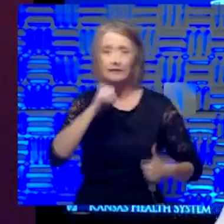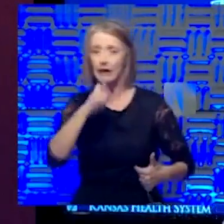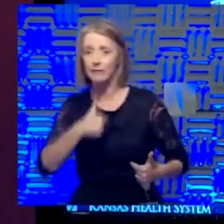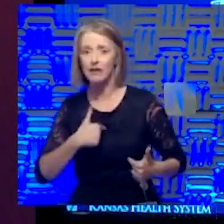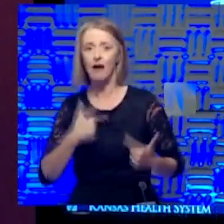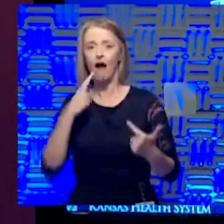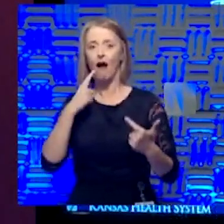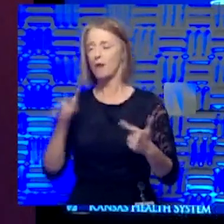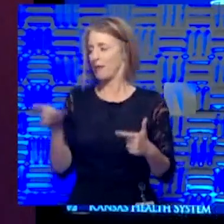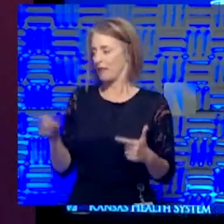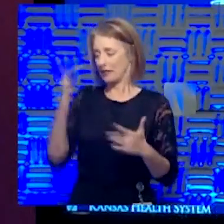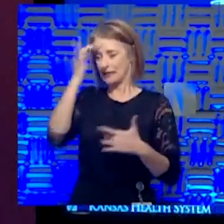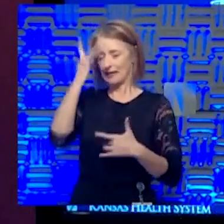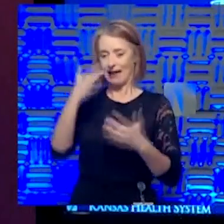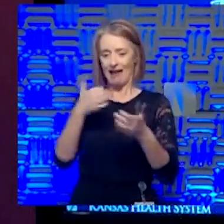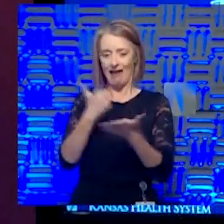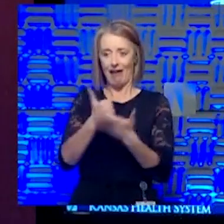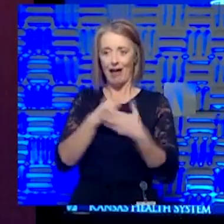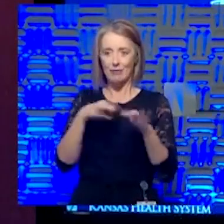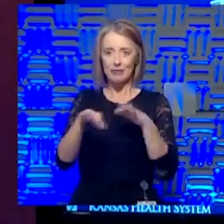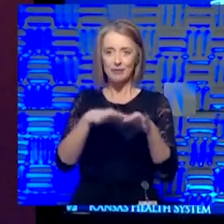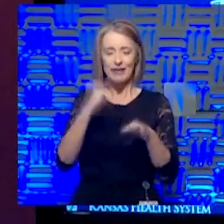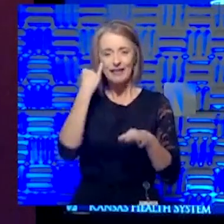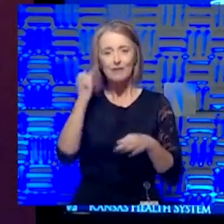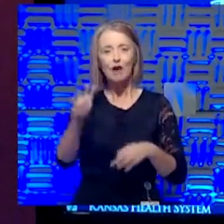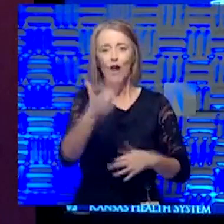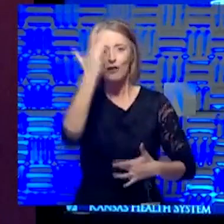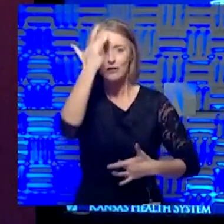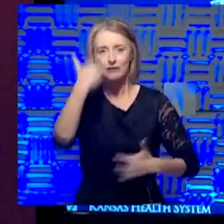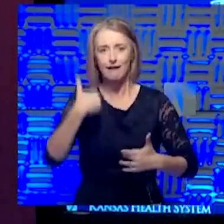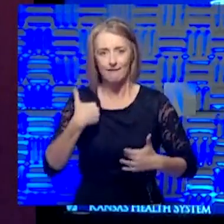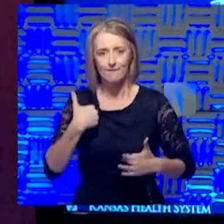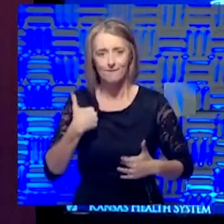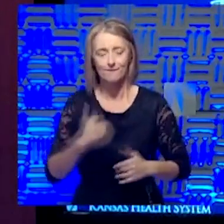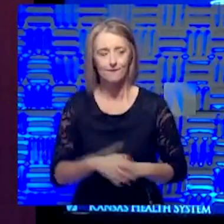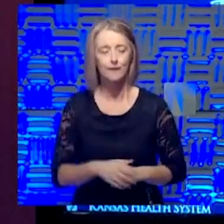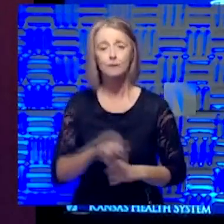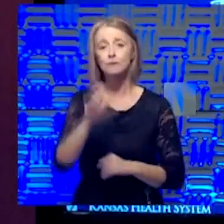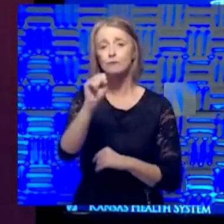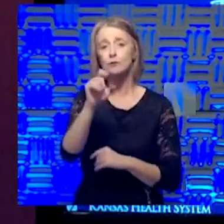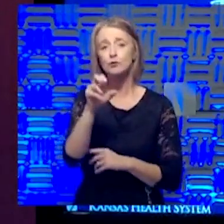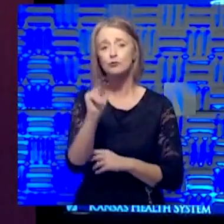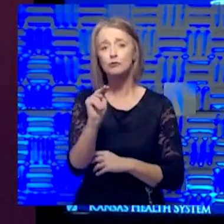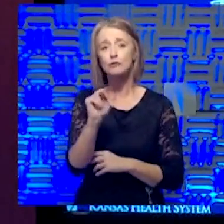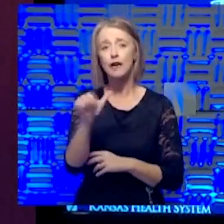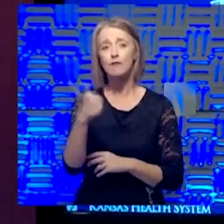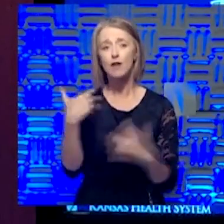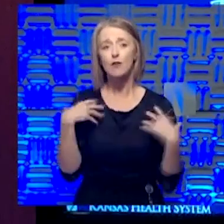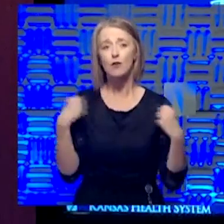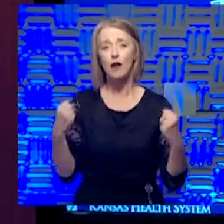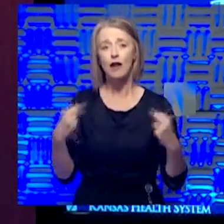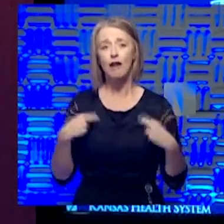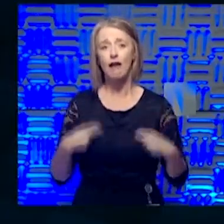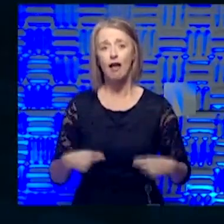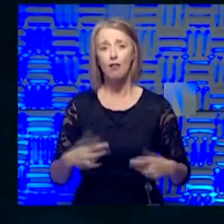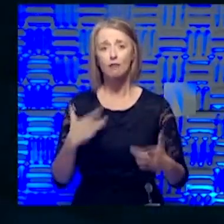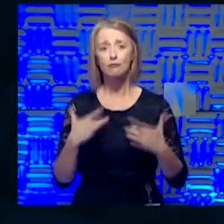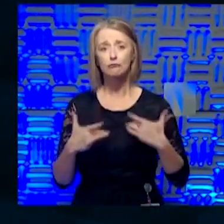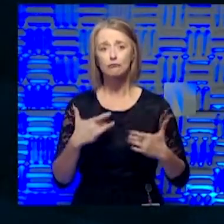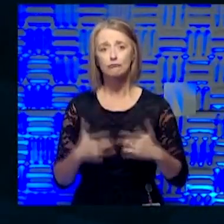underlying condition, and that'll help explain it. So let's turn that, Susan. Did your husband have underlying health concerns?